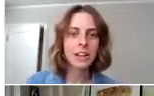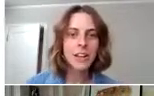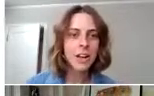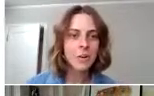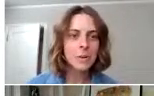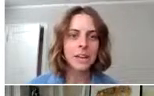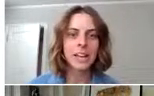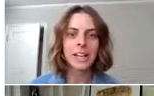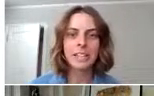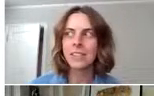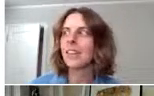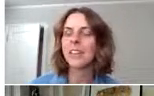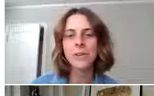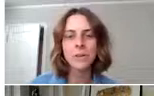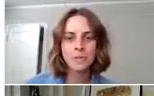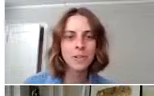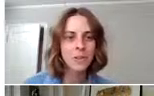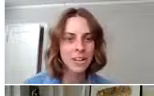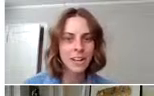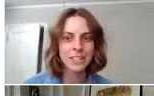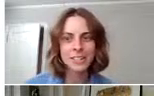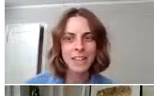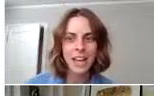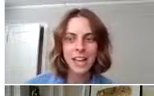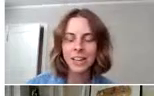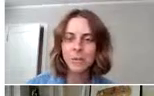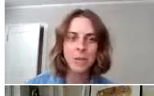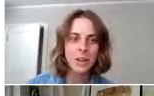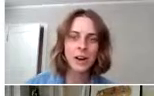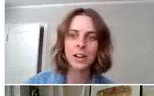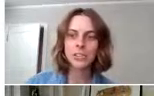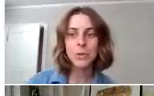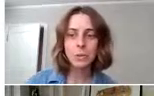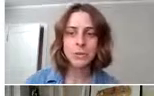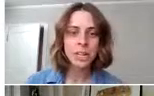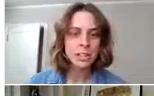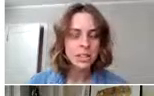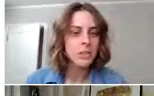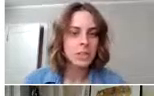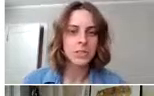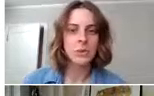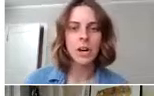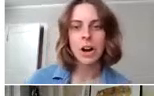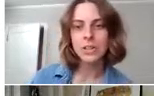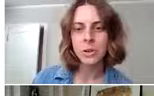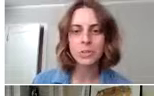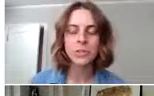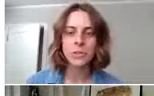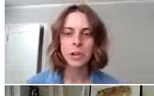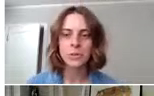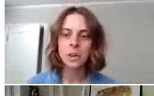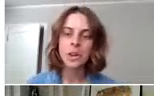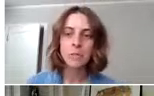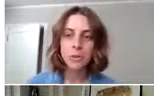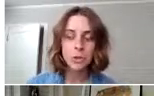All right, hello, and thank you for joining us today. We are so thrilled to continue the Historic Artist Homes